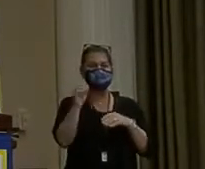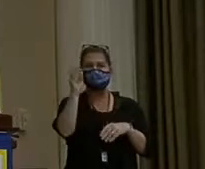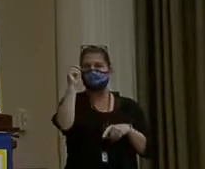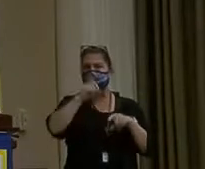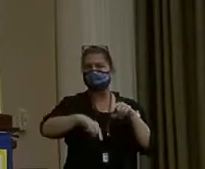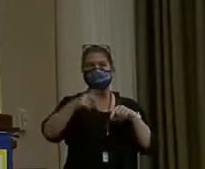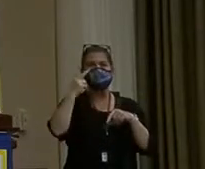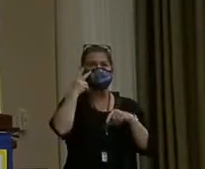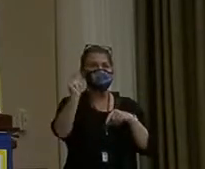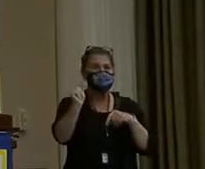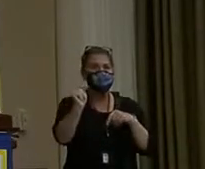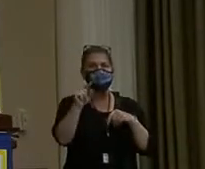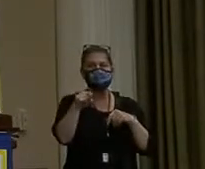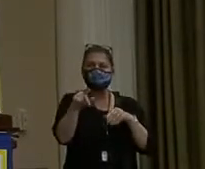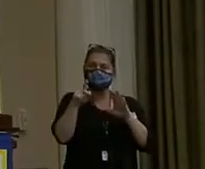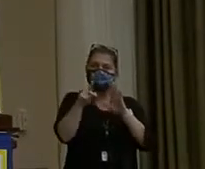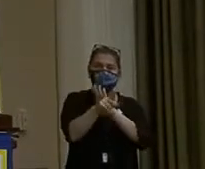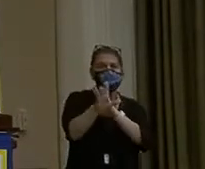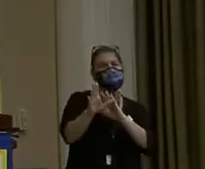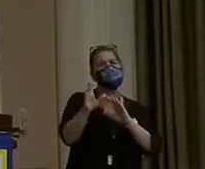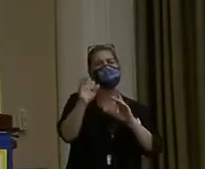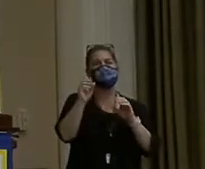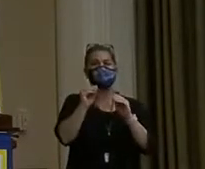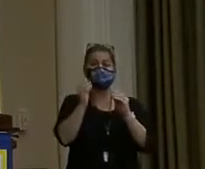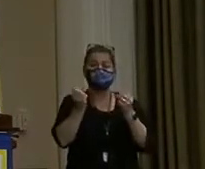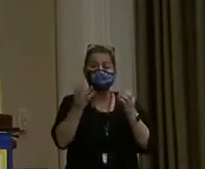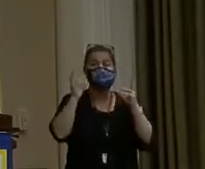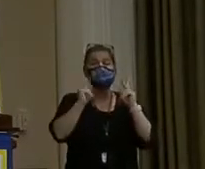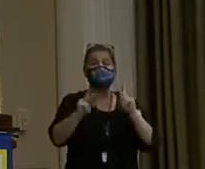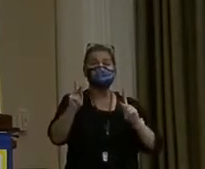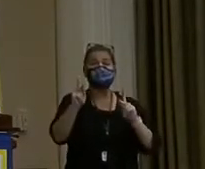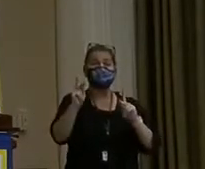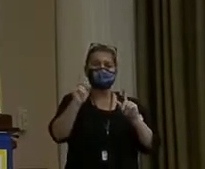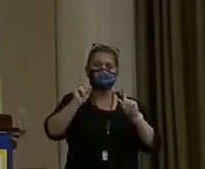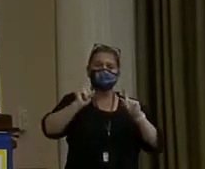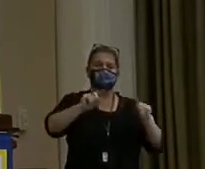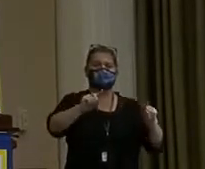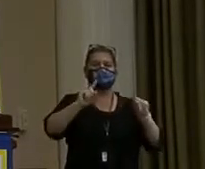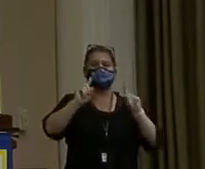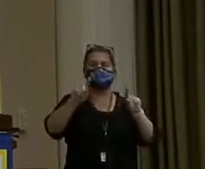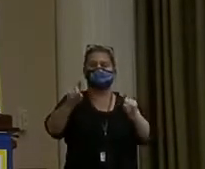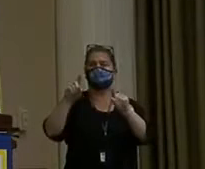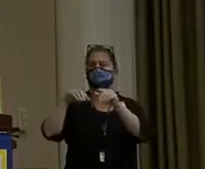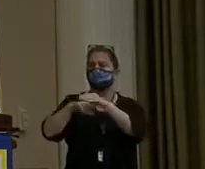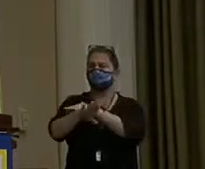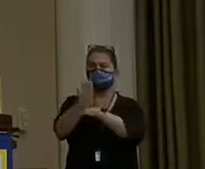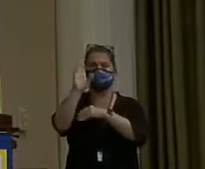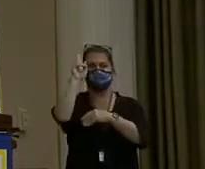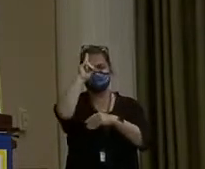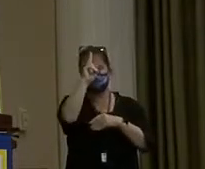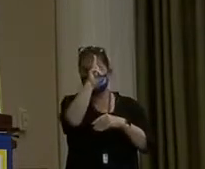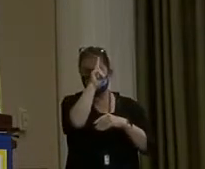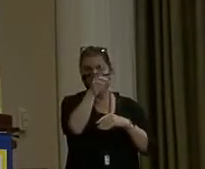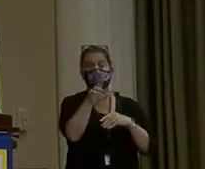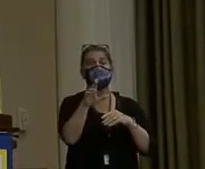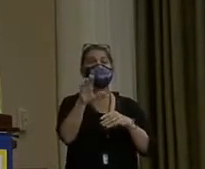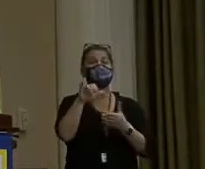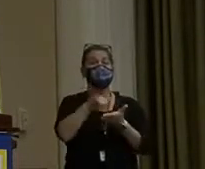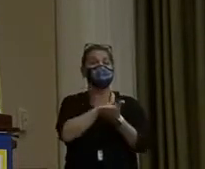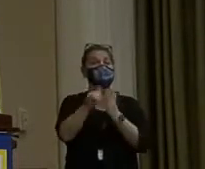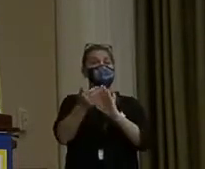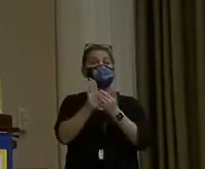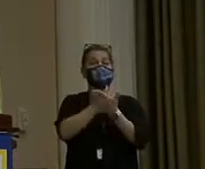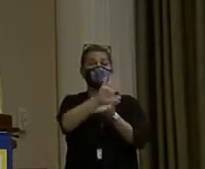killer driving vast numbers of people into hospitals around the world. New York City became the